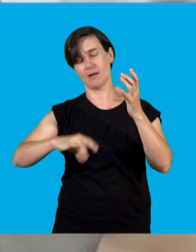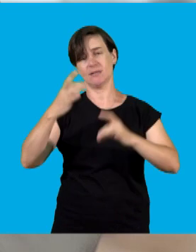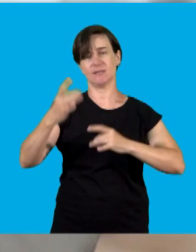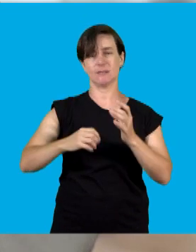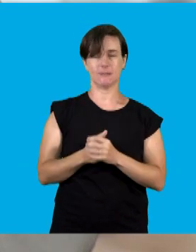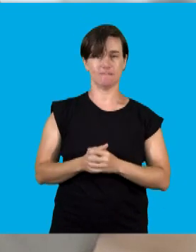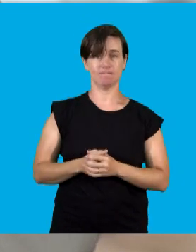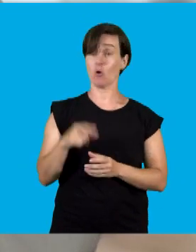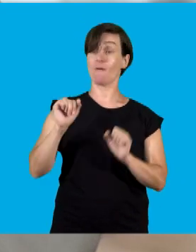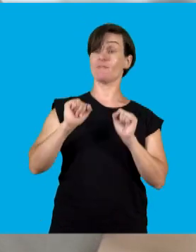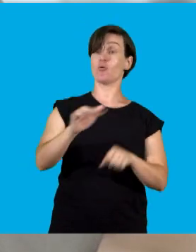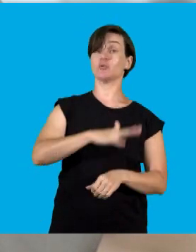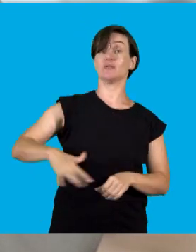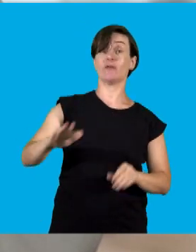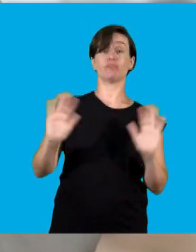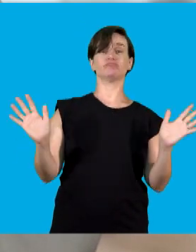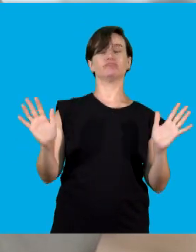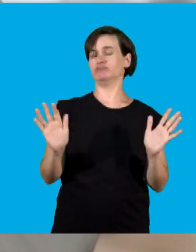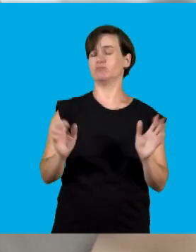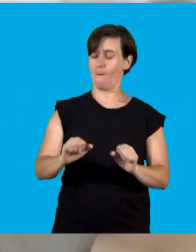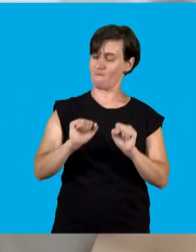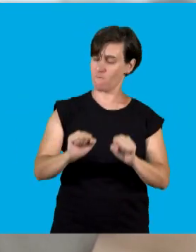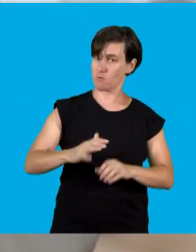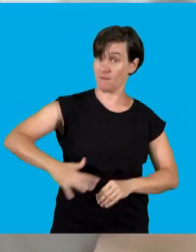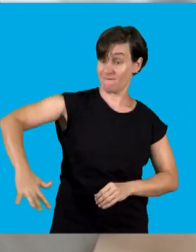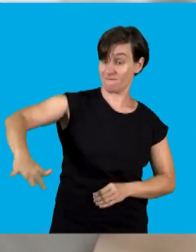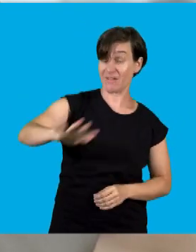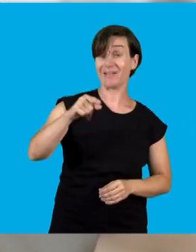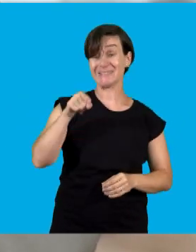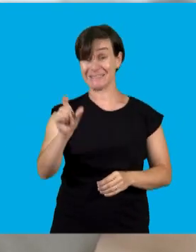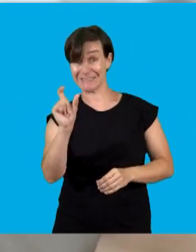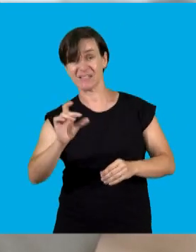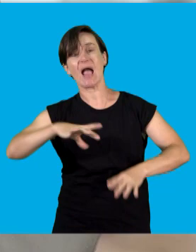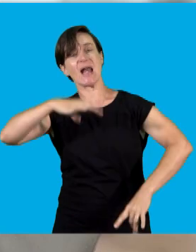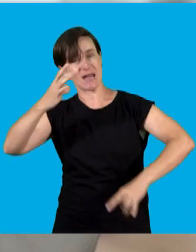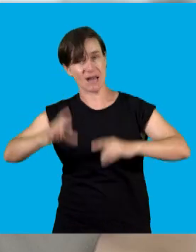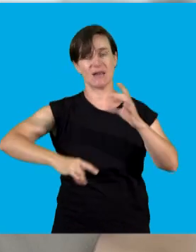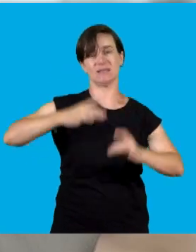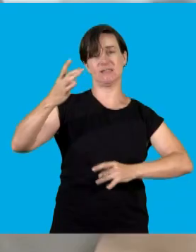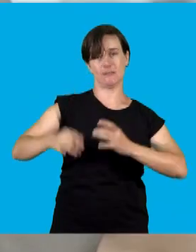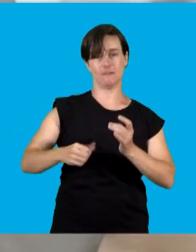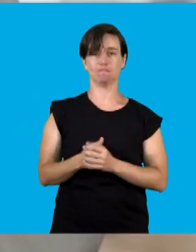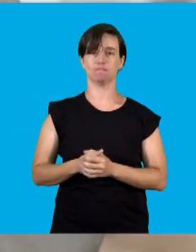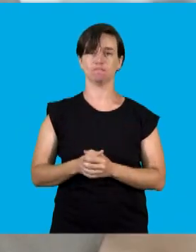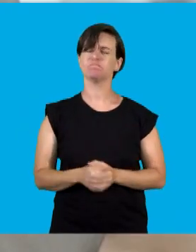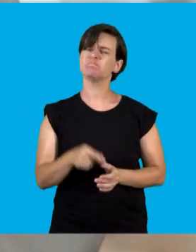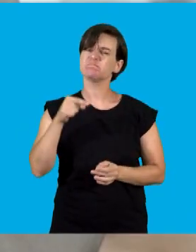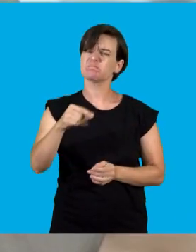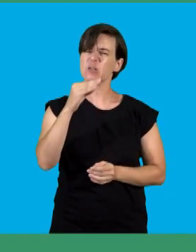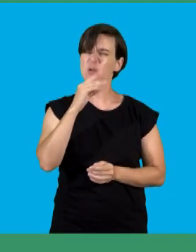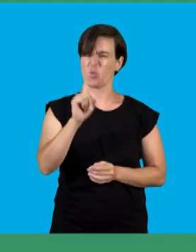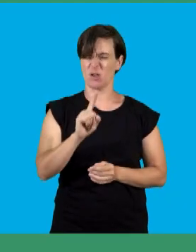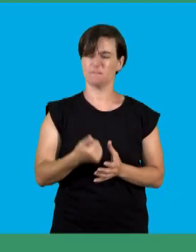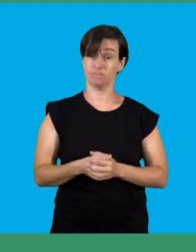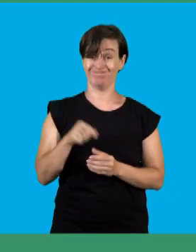just force-field, but it's force-field analysis. It's very important that you say it in full. Right, force-field analysis, which is